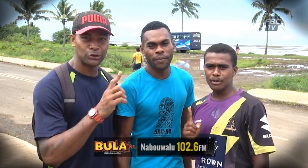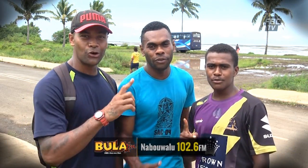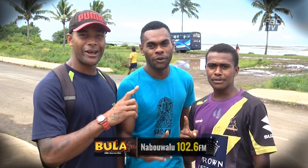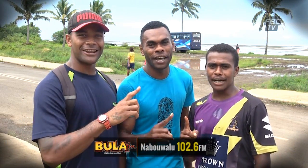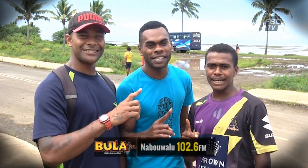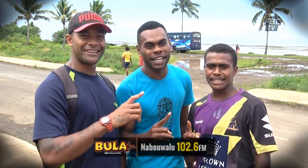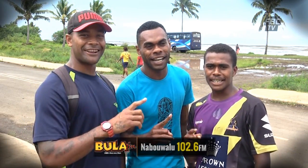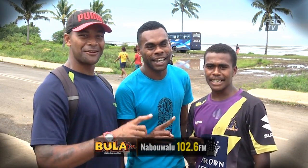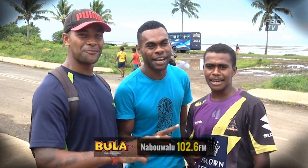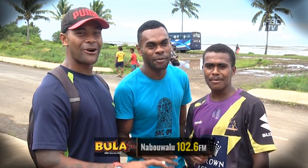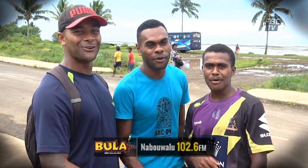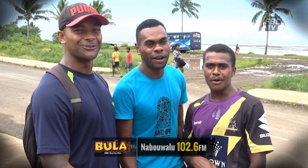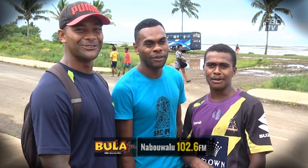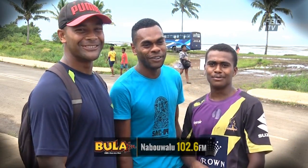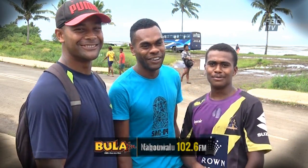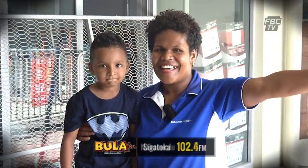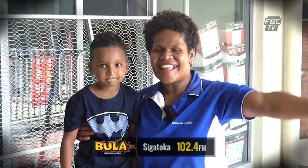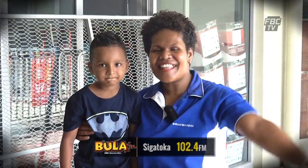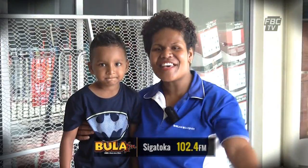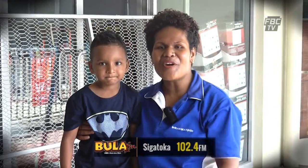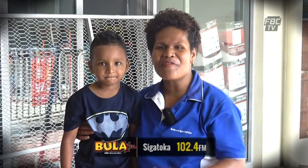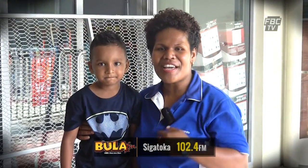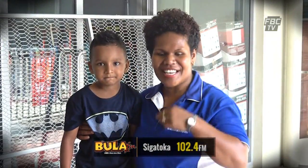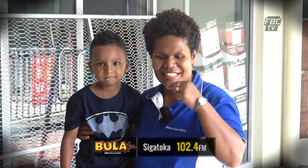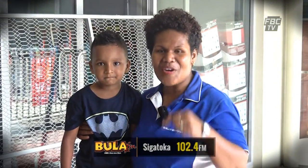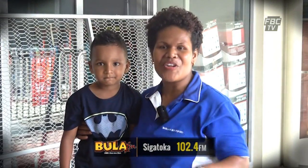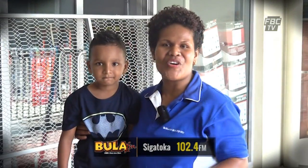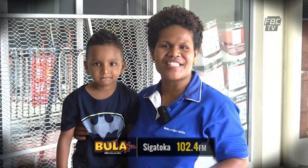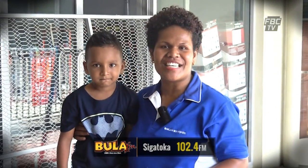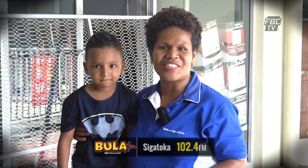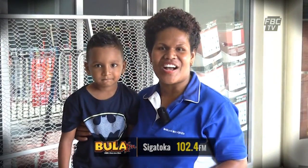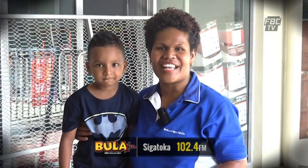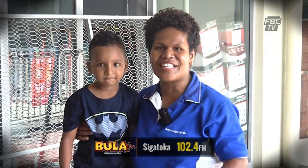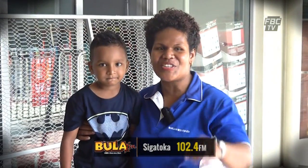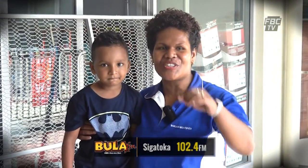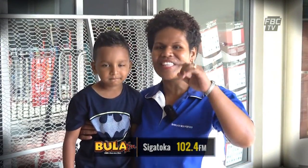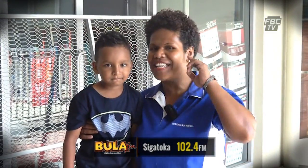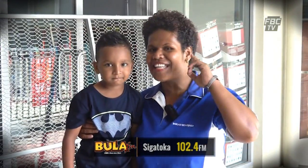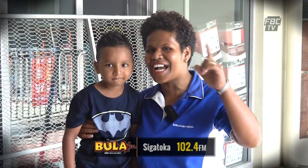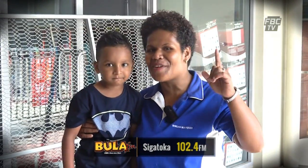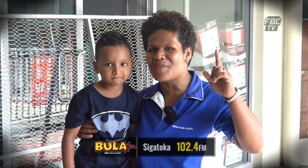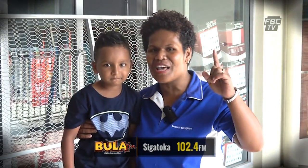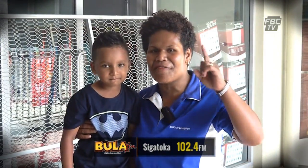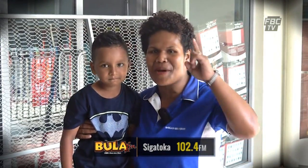FM, number 2 na sere number 1. Na vengo fani na tau nengo Singatoka,